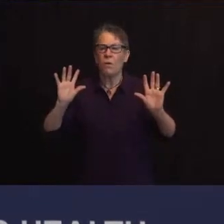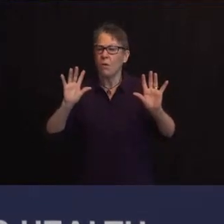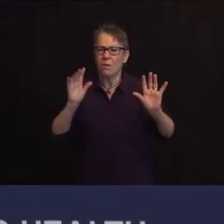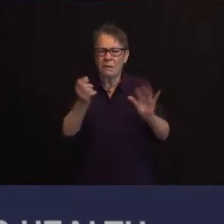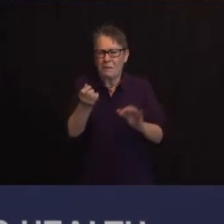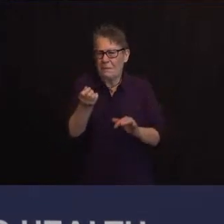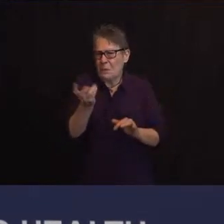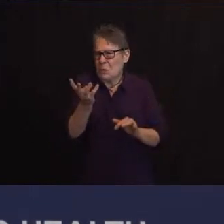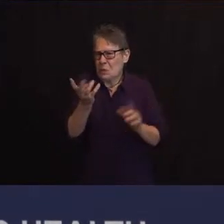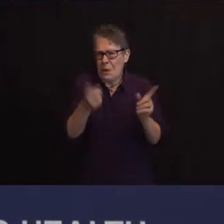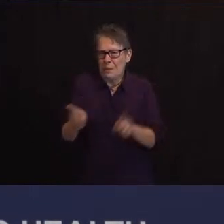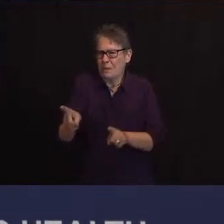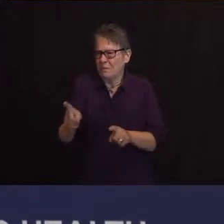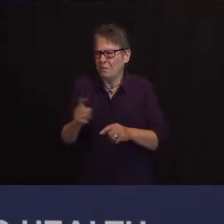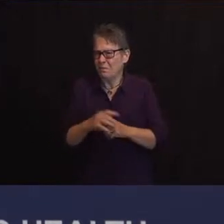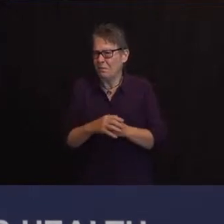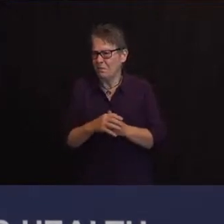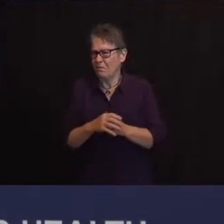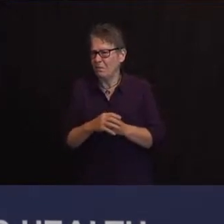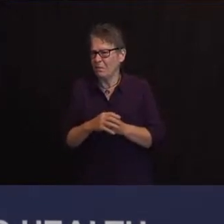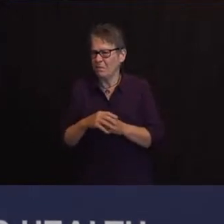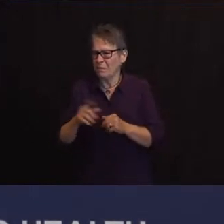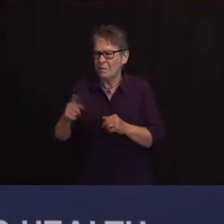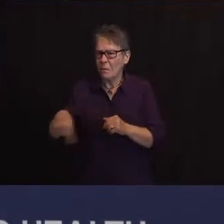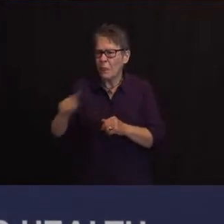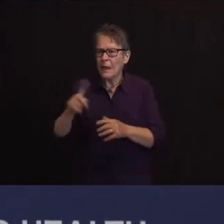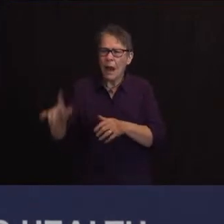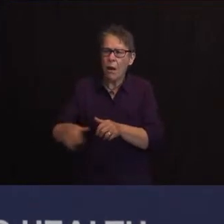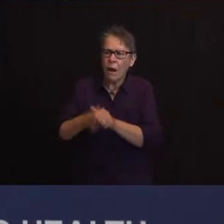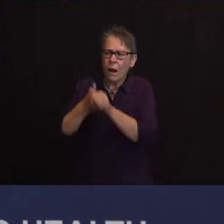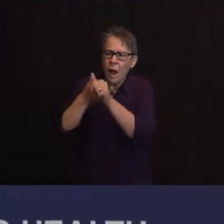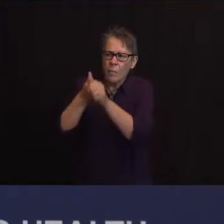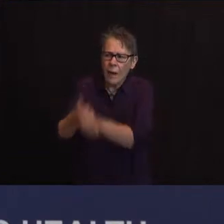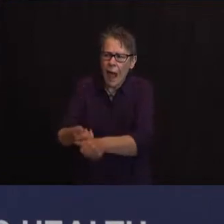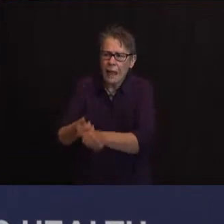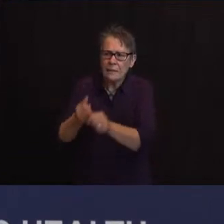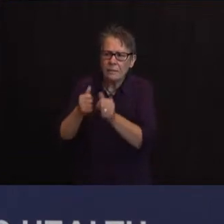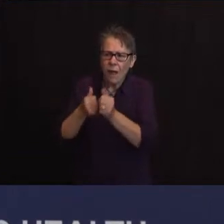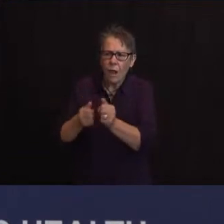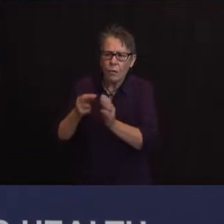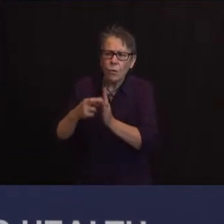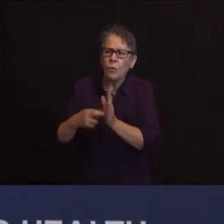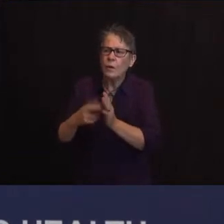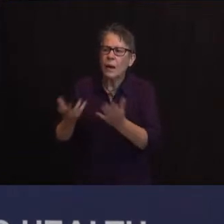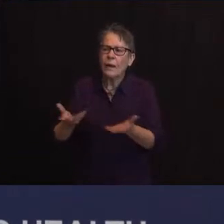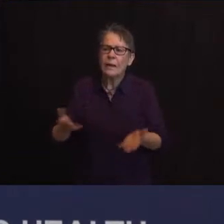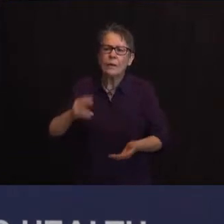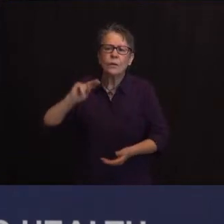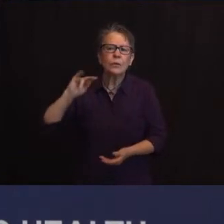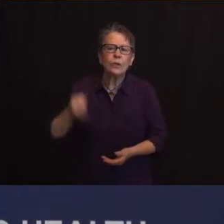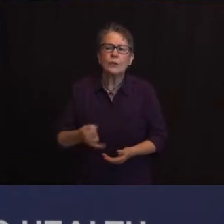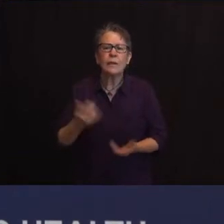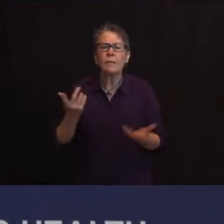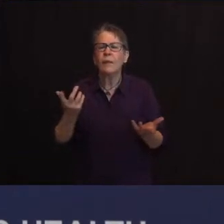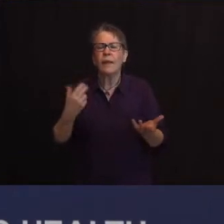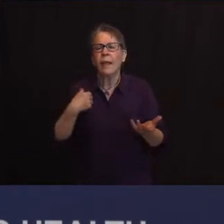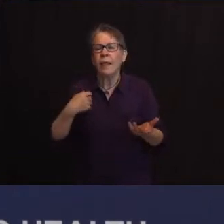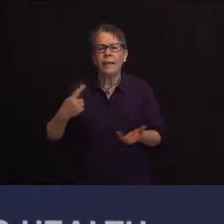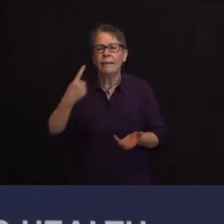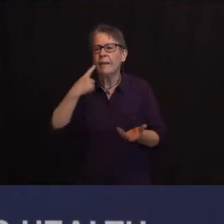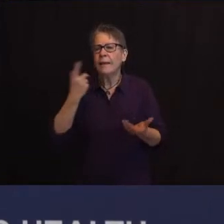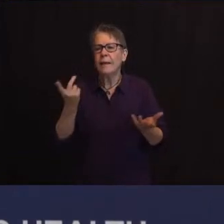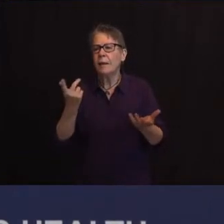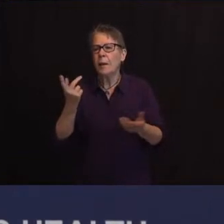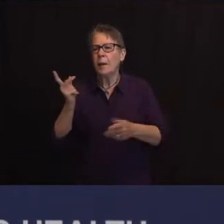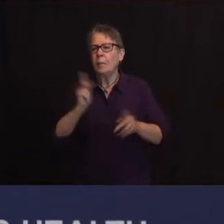on compliance, it's a combination of both sides, Pat. It's proprietors